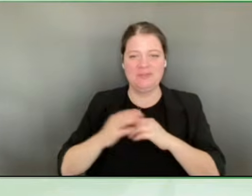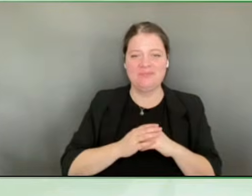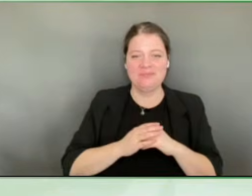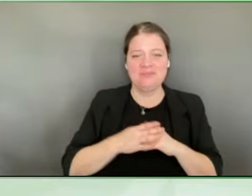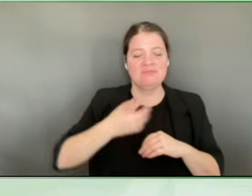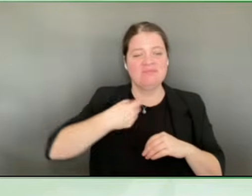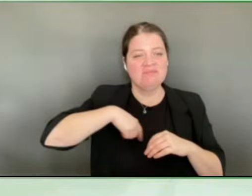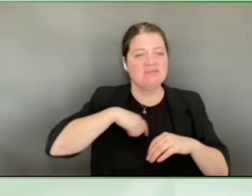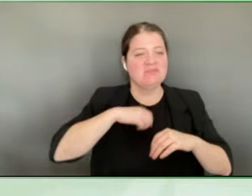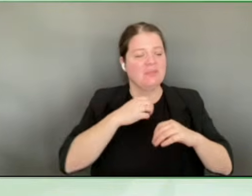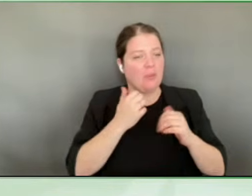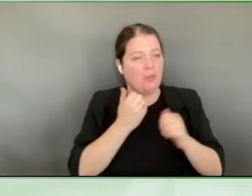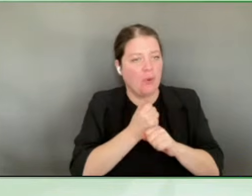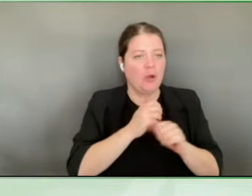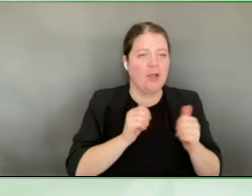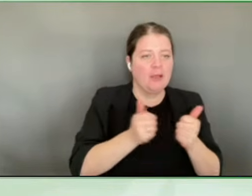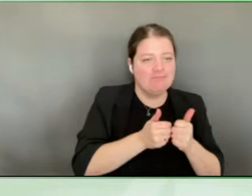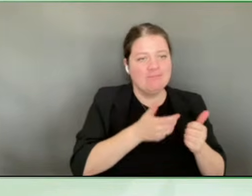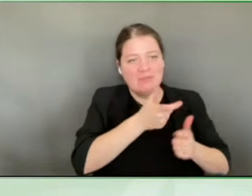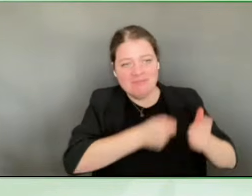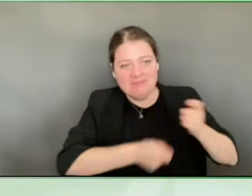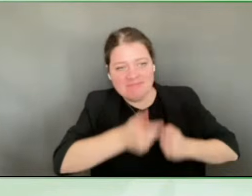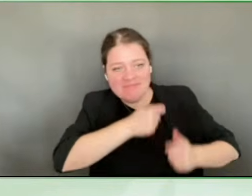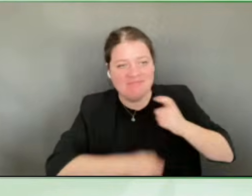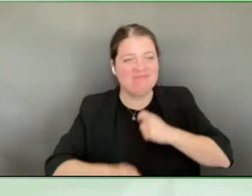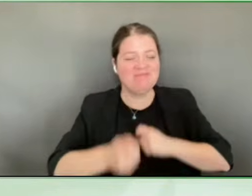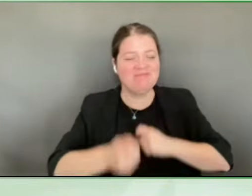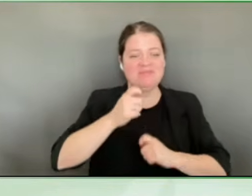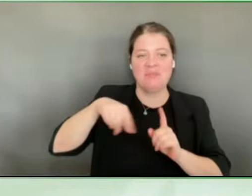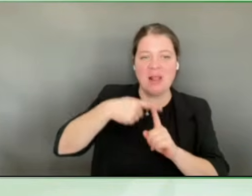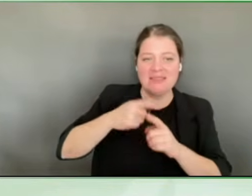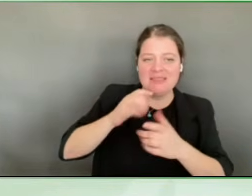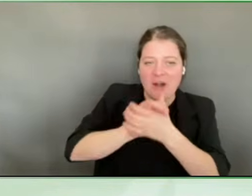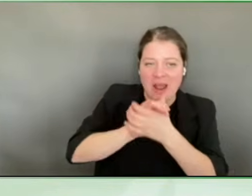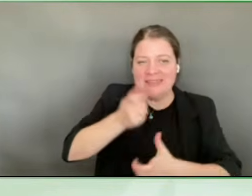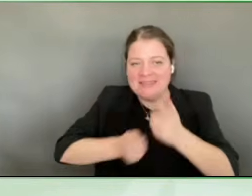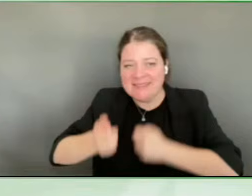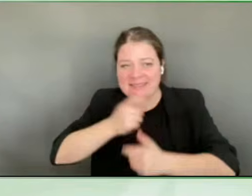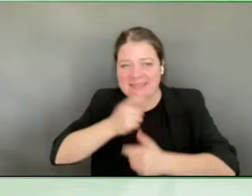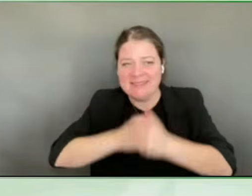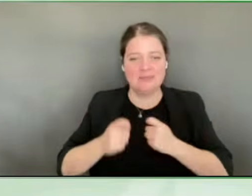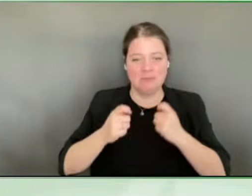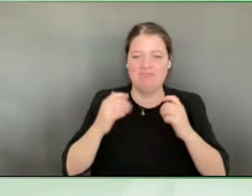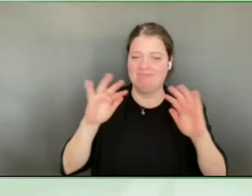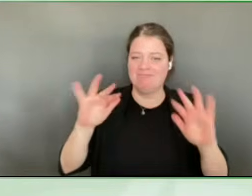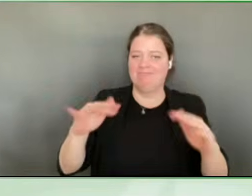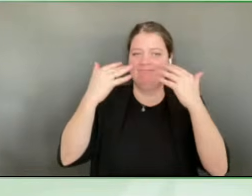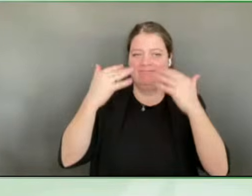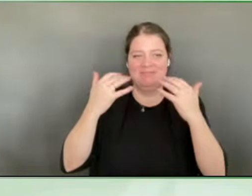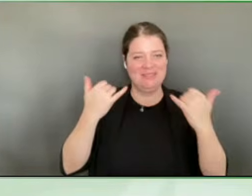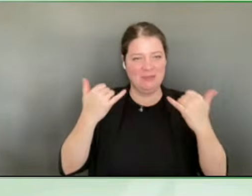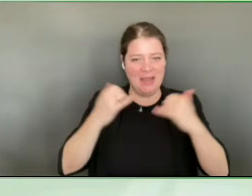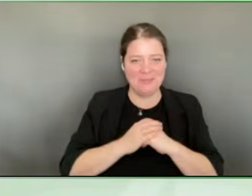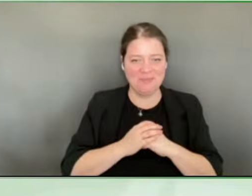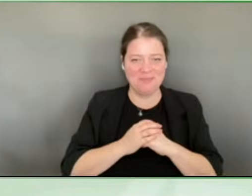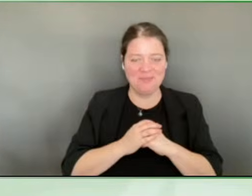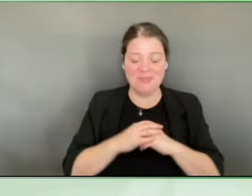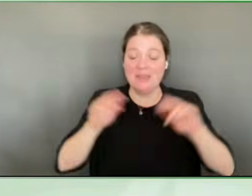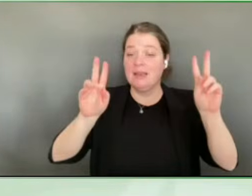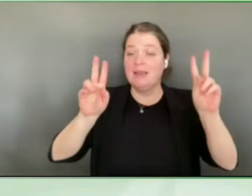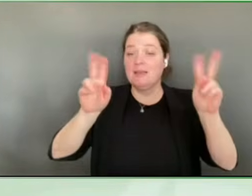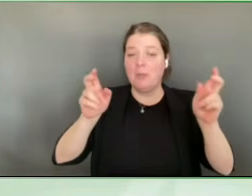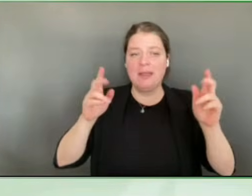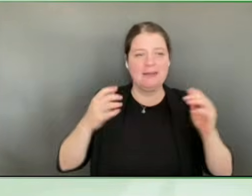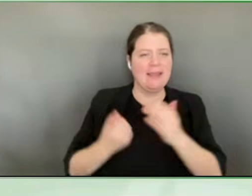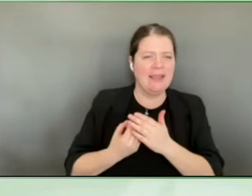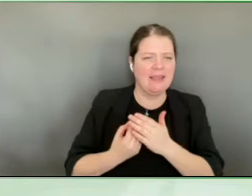here on stage. Yeah, we're going to talk about accessible events, and we will also speak about